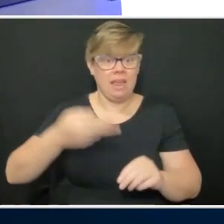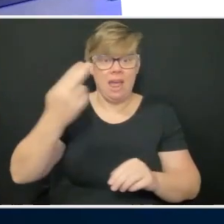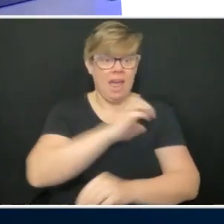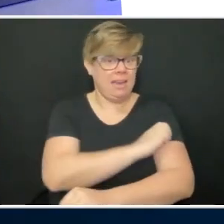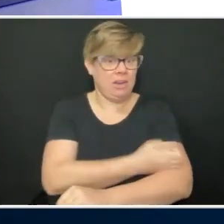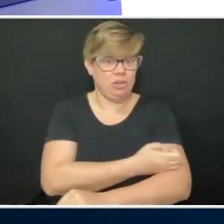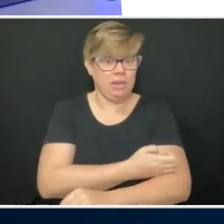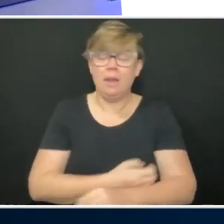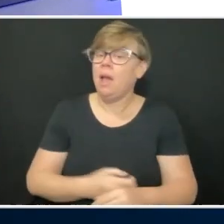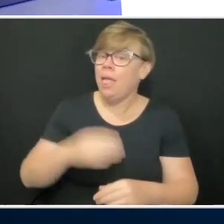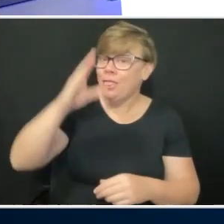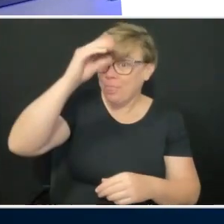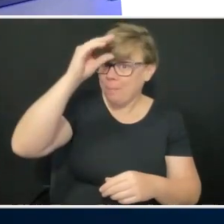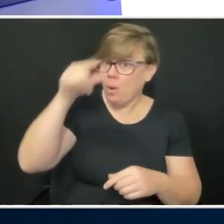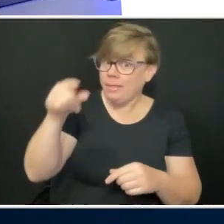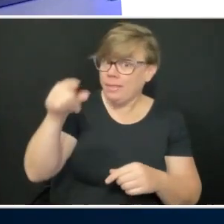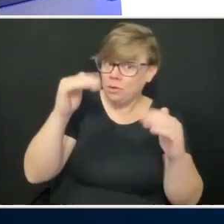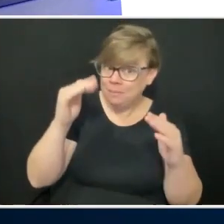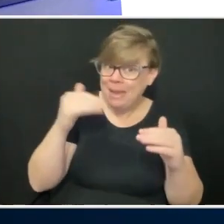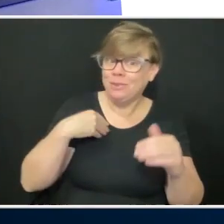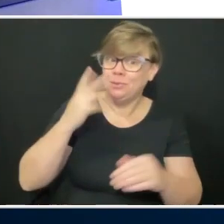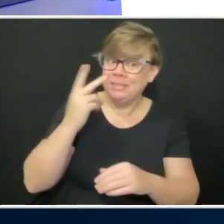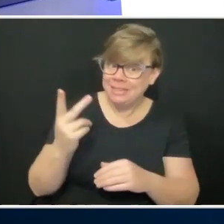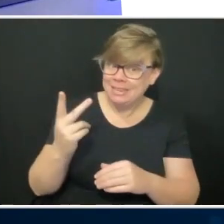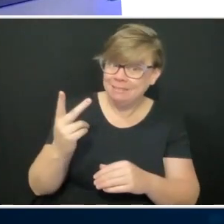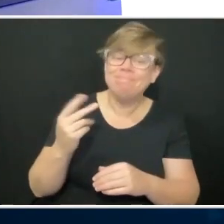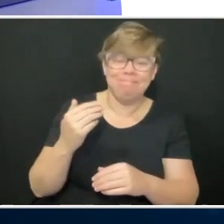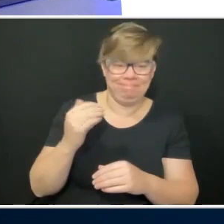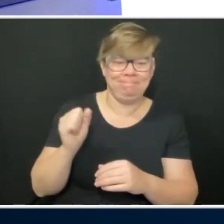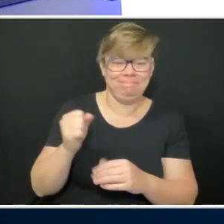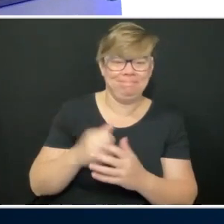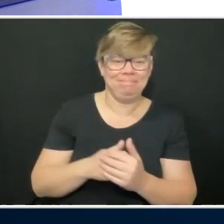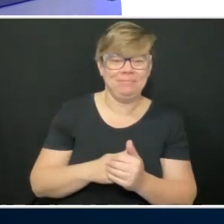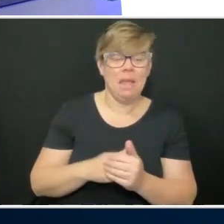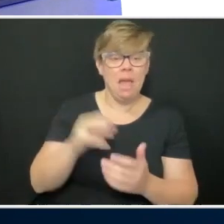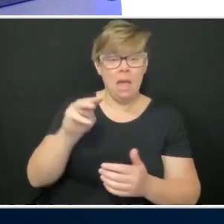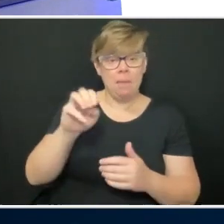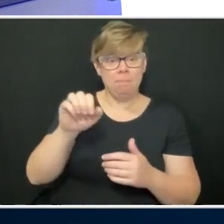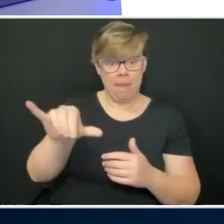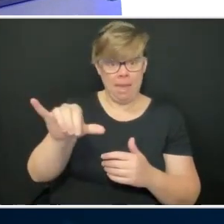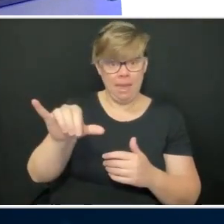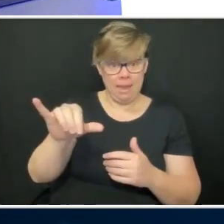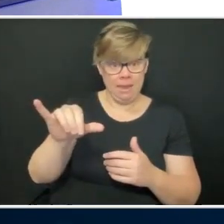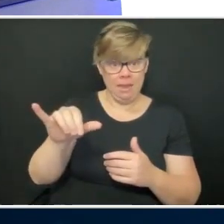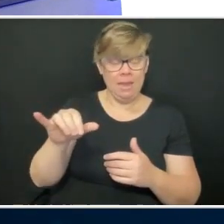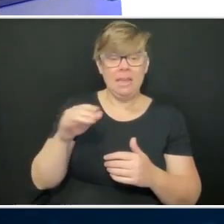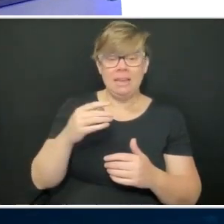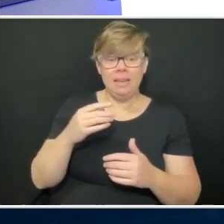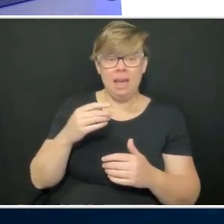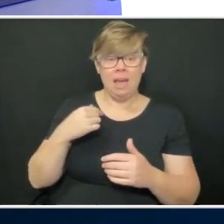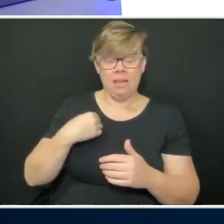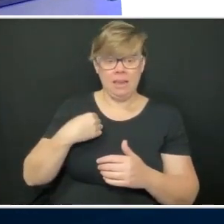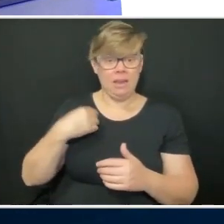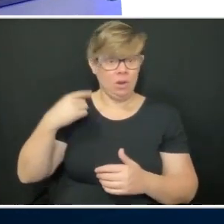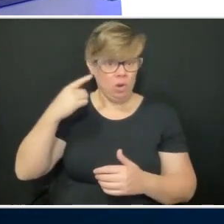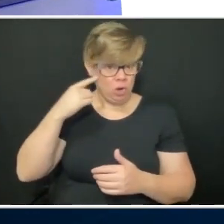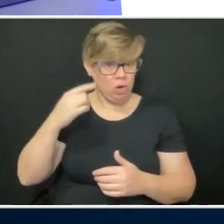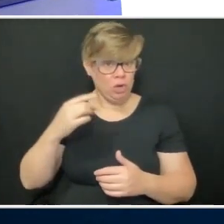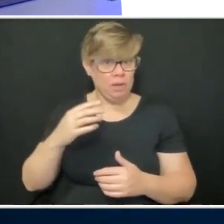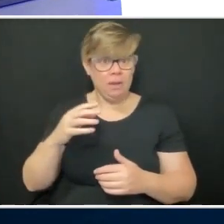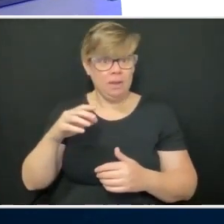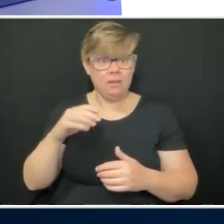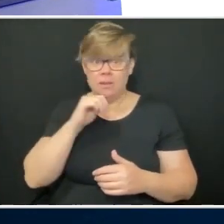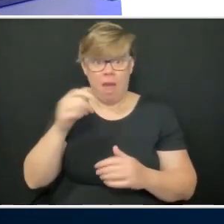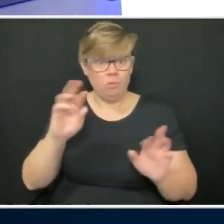The boy that you expect to see, I know. So you were told that in May that Brendon wasn't ready for a kidney transplant, but what